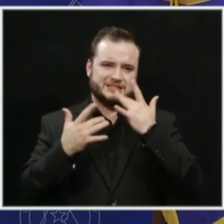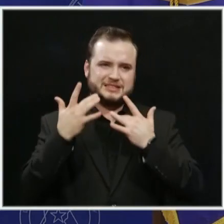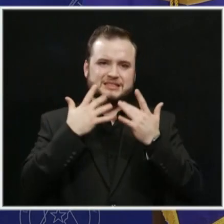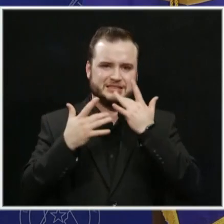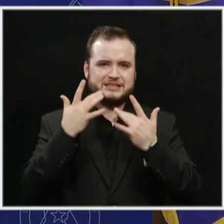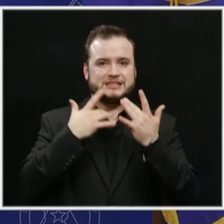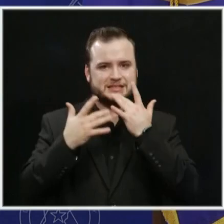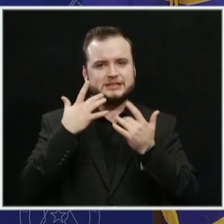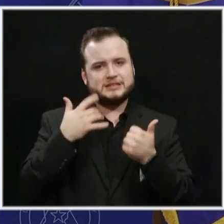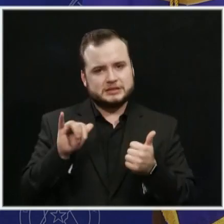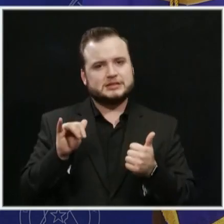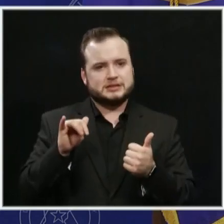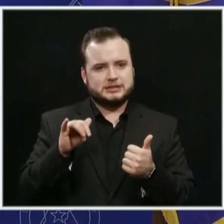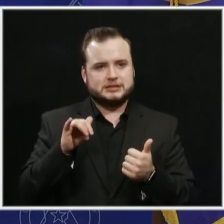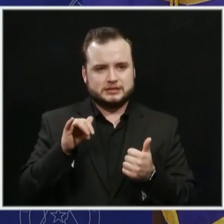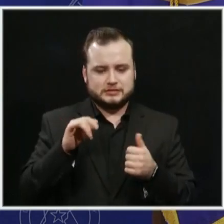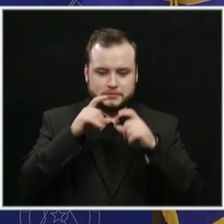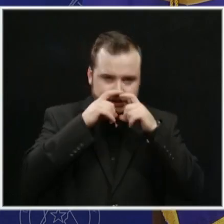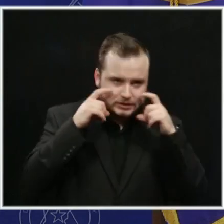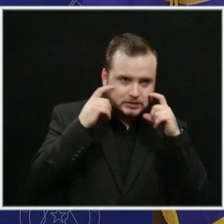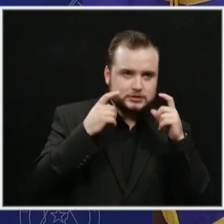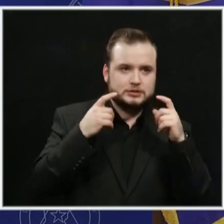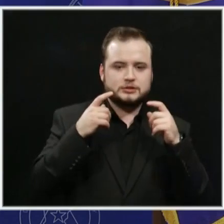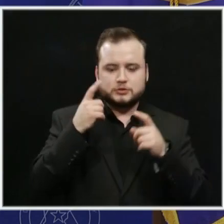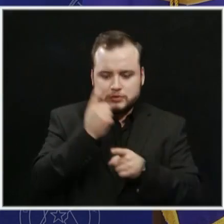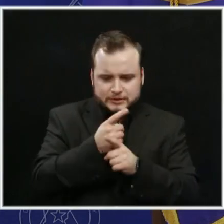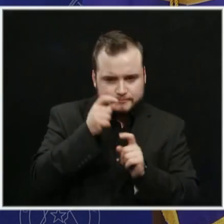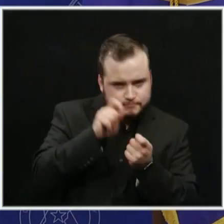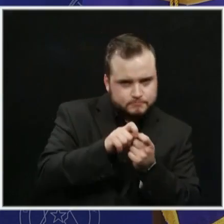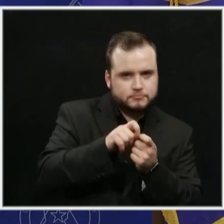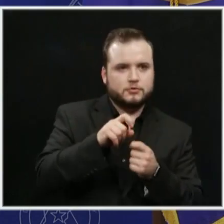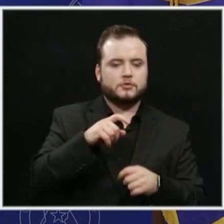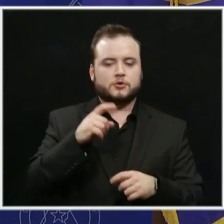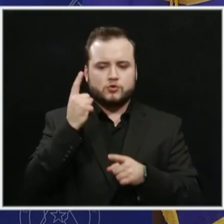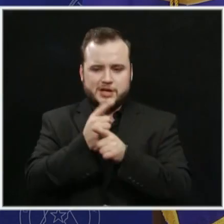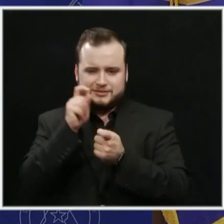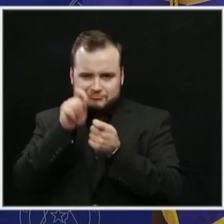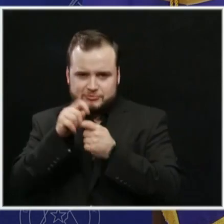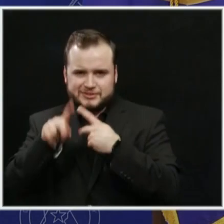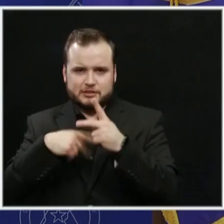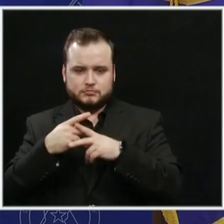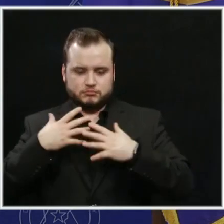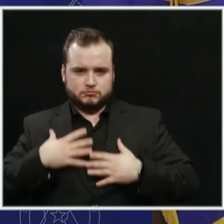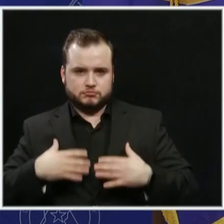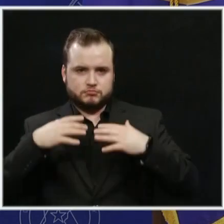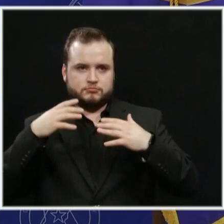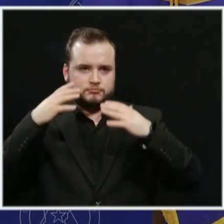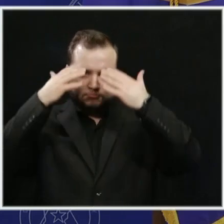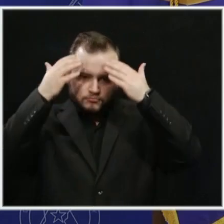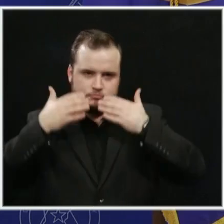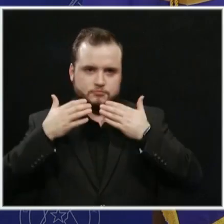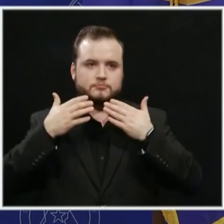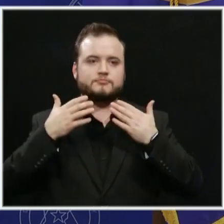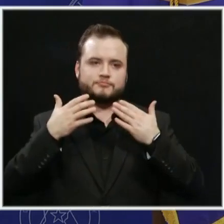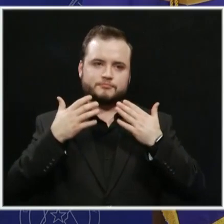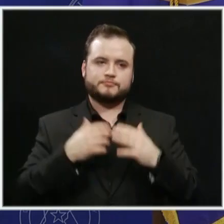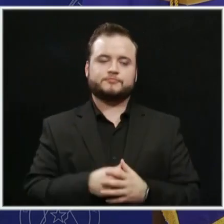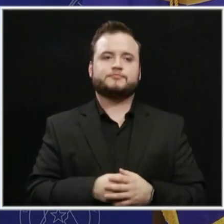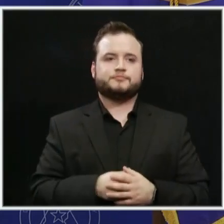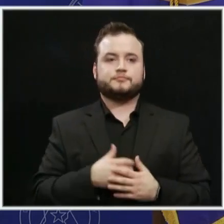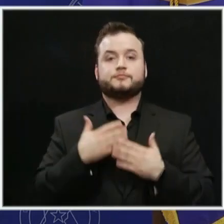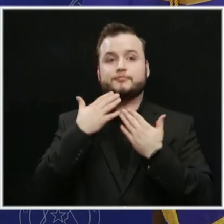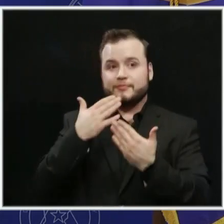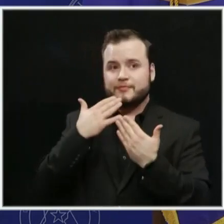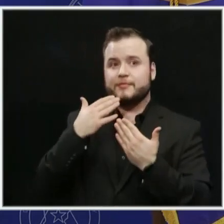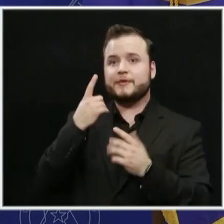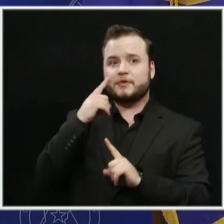the right types of masks and things to protect our providers. That's unfortunate, but thanks to the tremendous efforts of Commissioner Roberts-Evans and